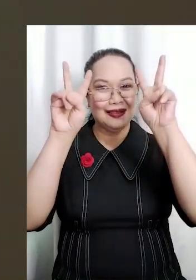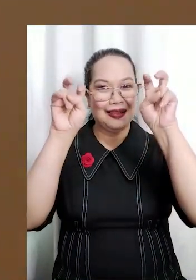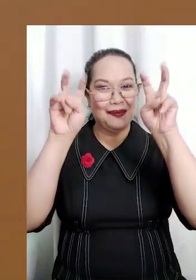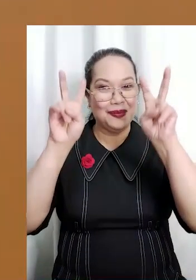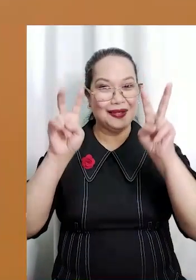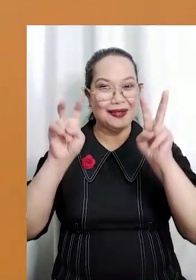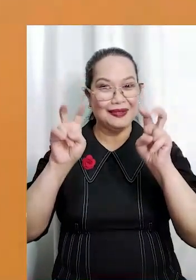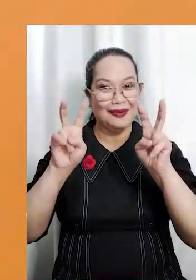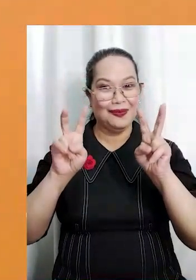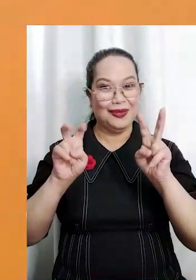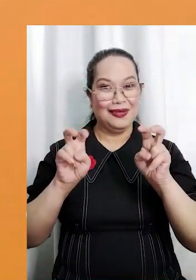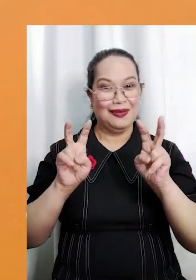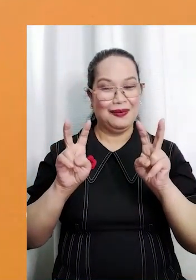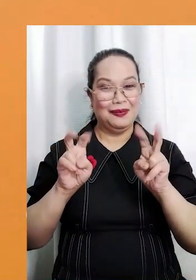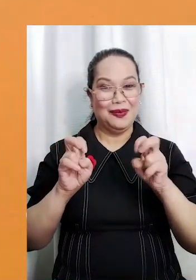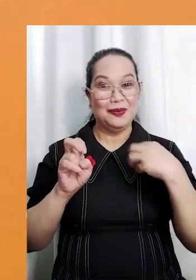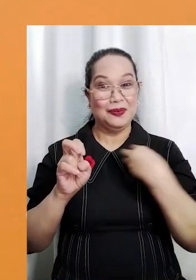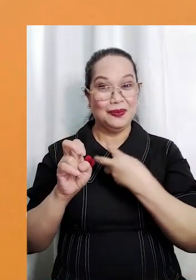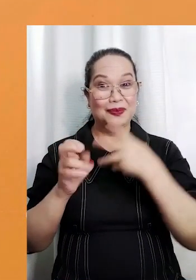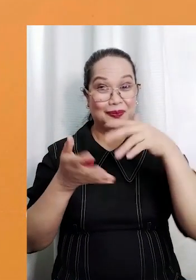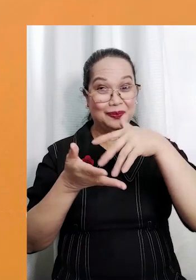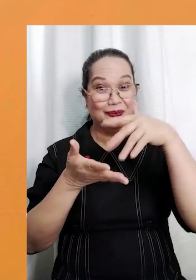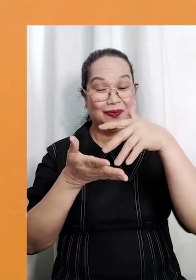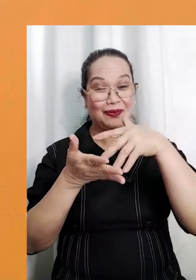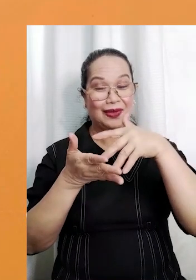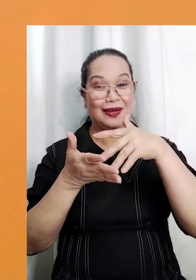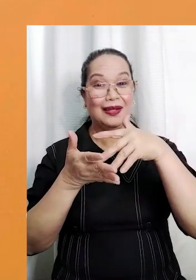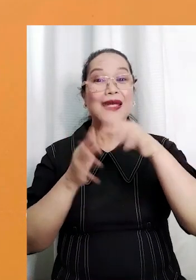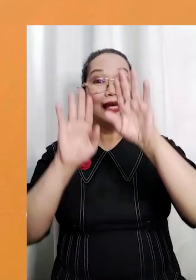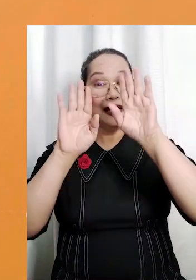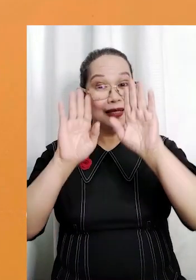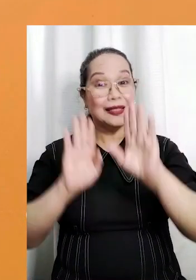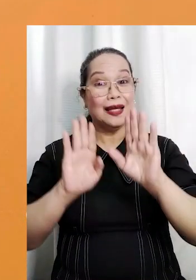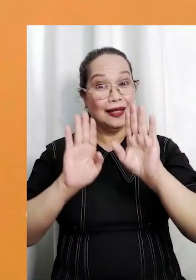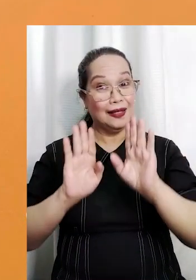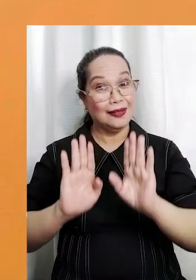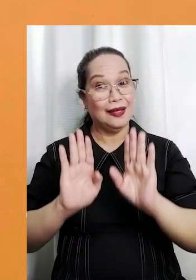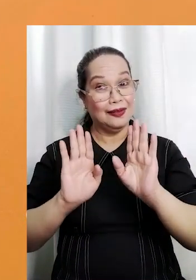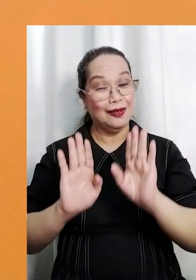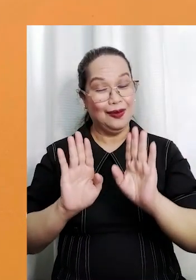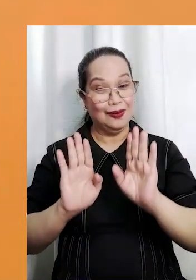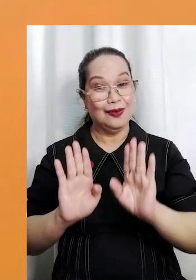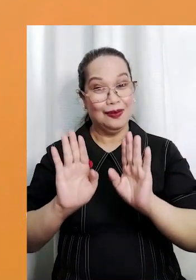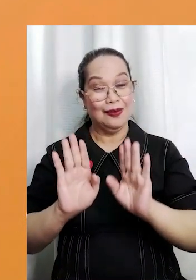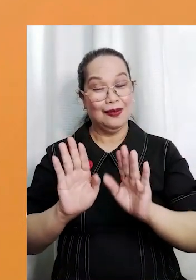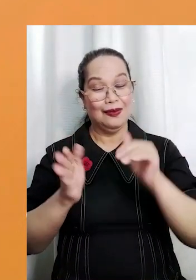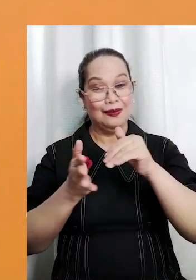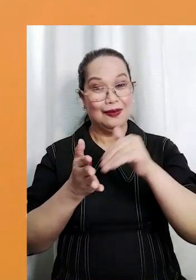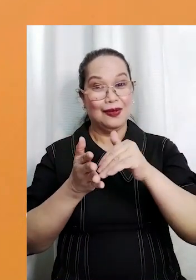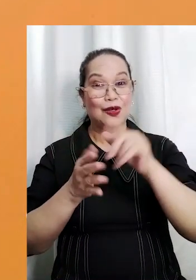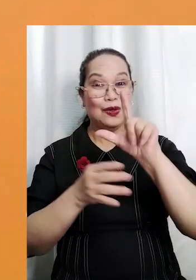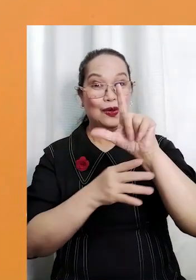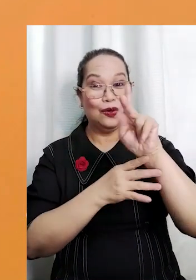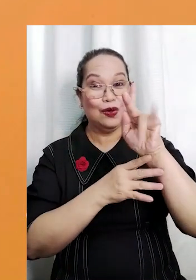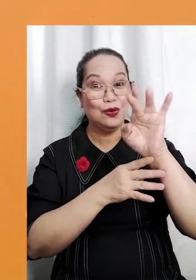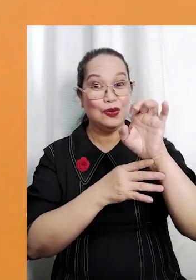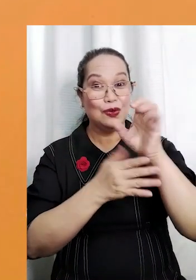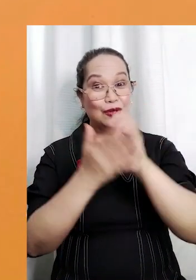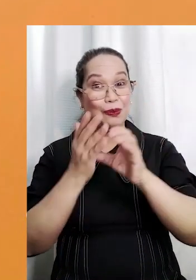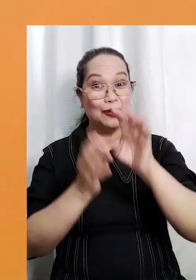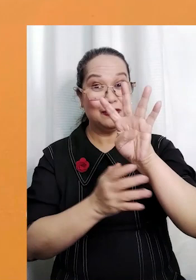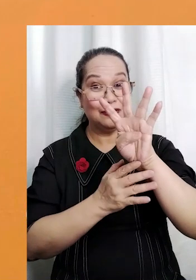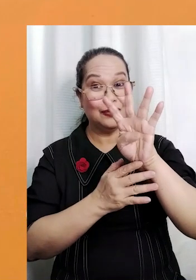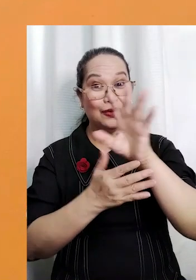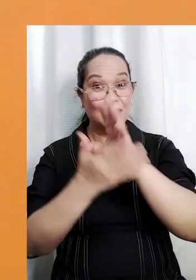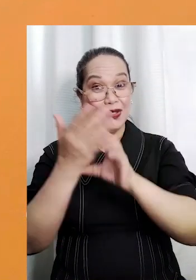topics that we are going to handle as we look deeper into Luke chapter 4 and